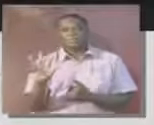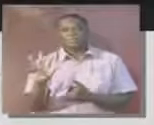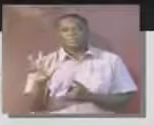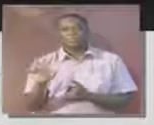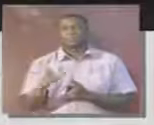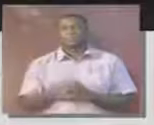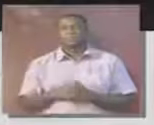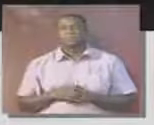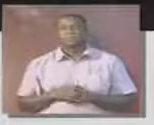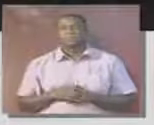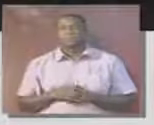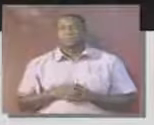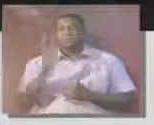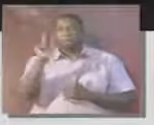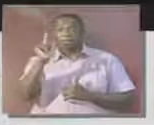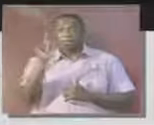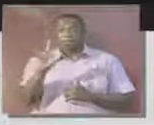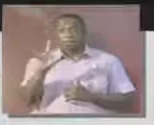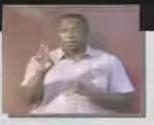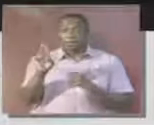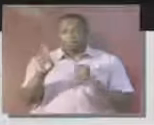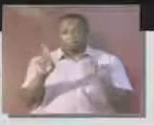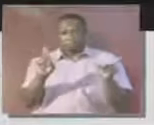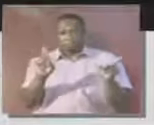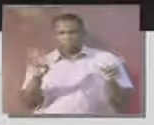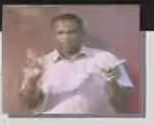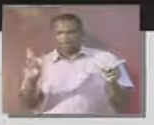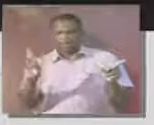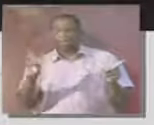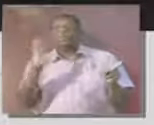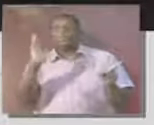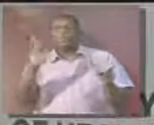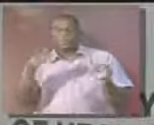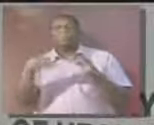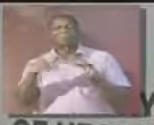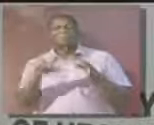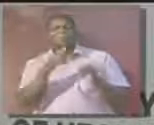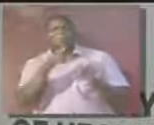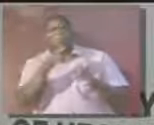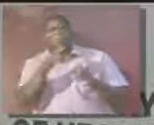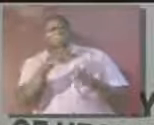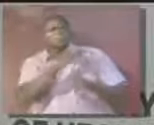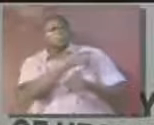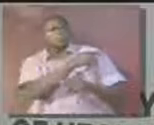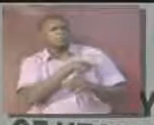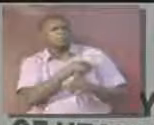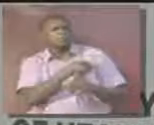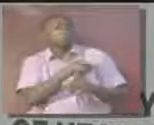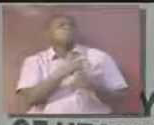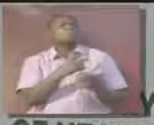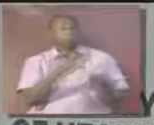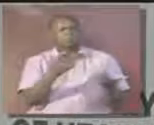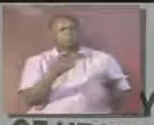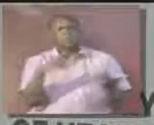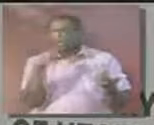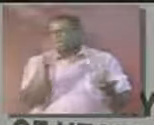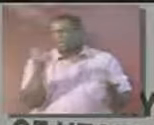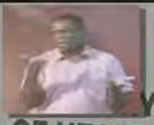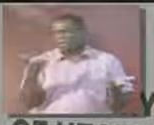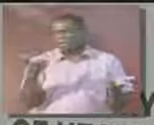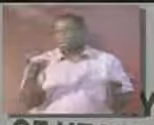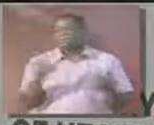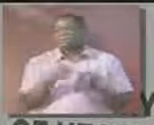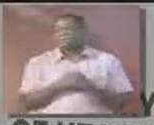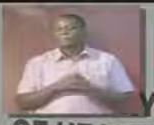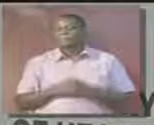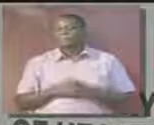Dr. Richards will go into full detail as to those who are in hospital. She will give the occupancies and the numbers, and she will also give